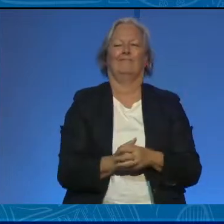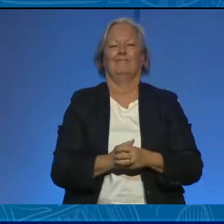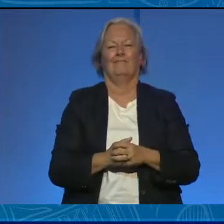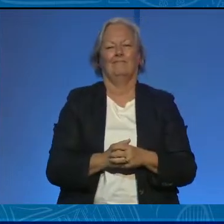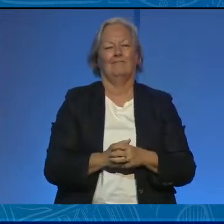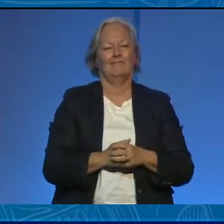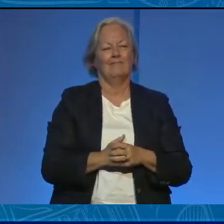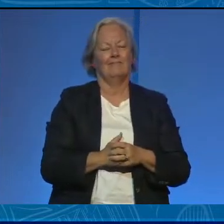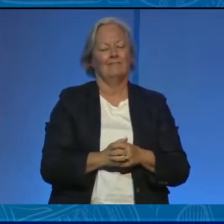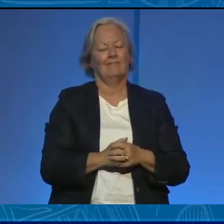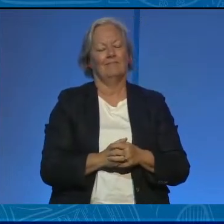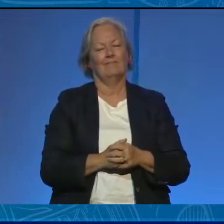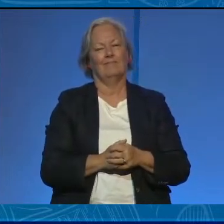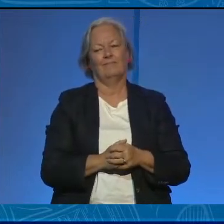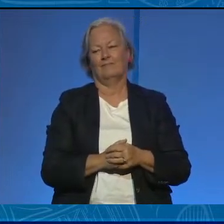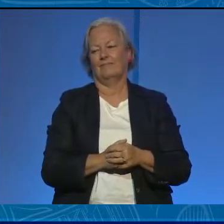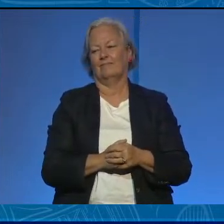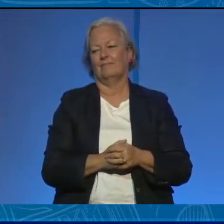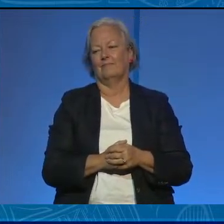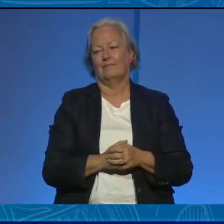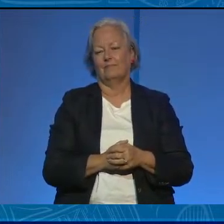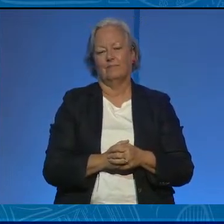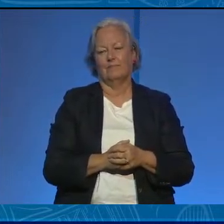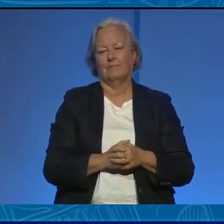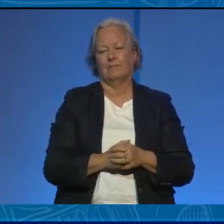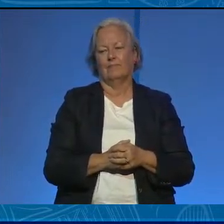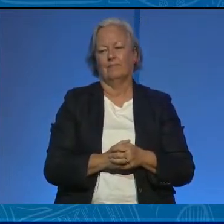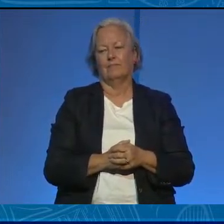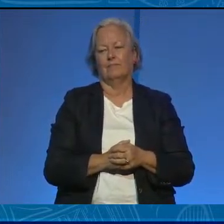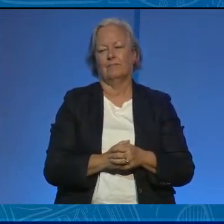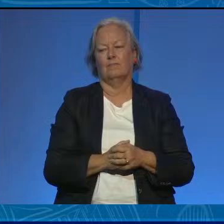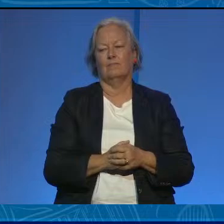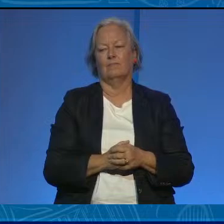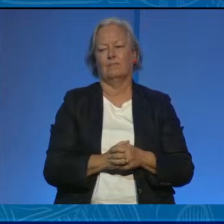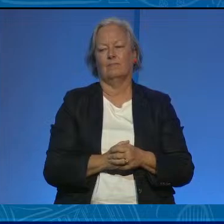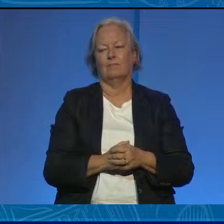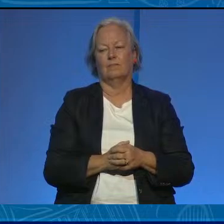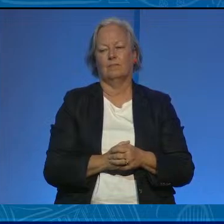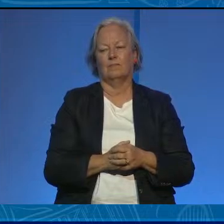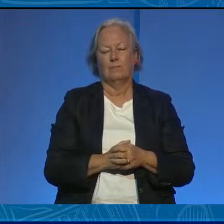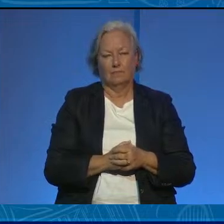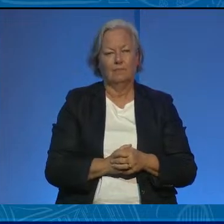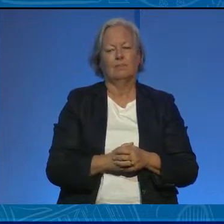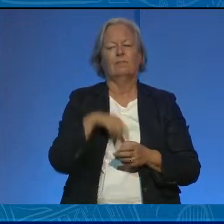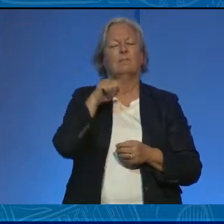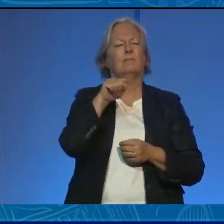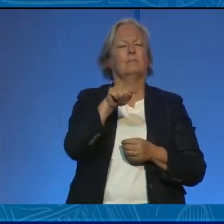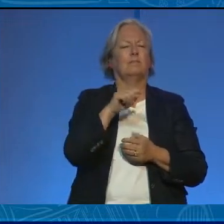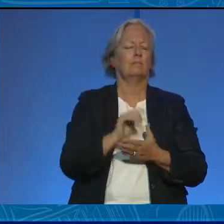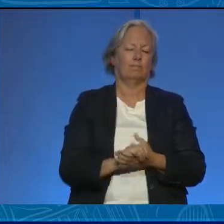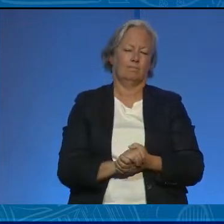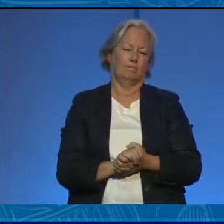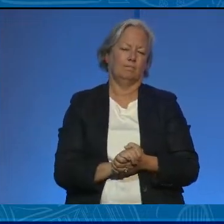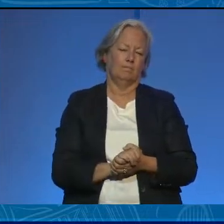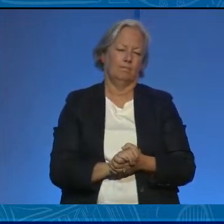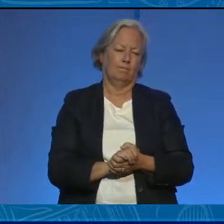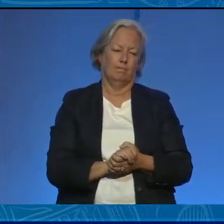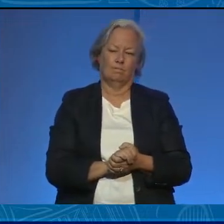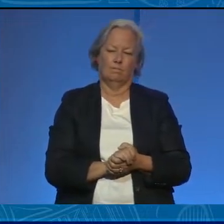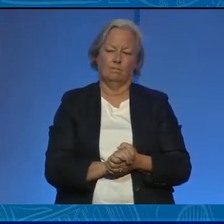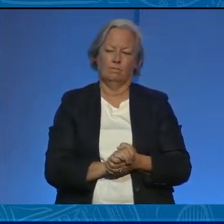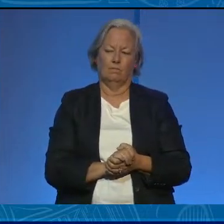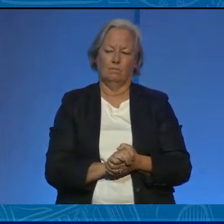There's about 4,000 participants here, learning a lot from what they do in Asia. So we